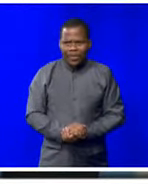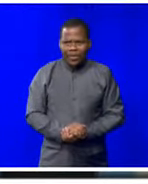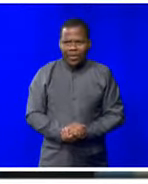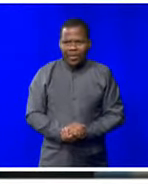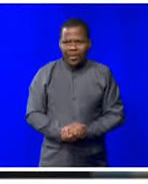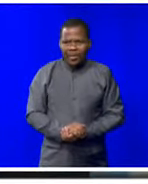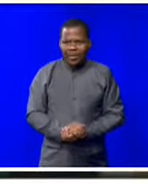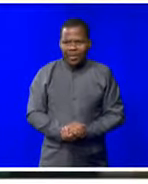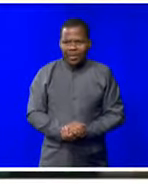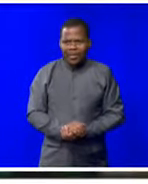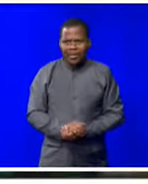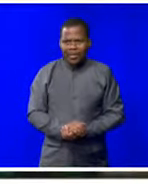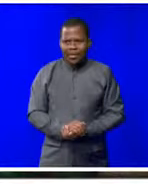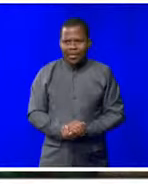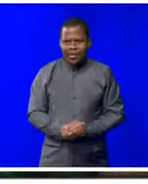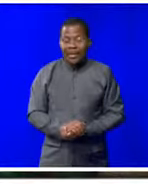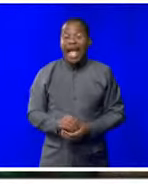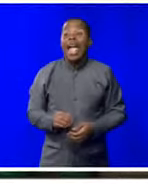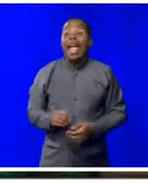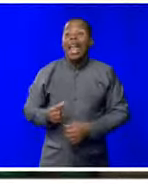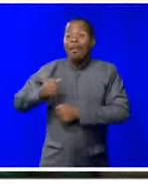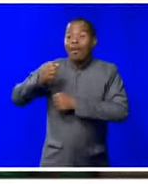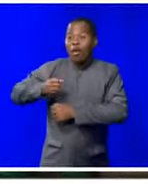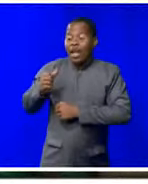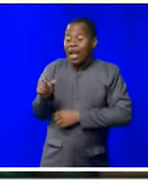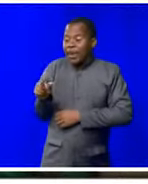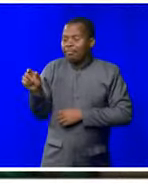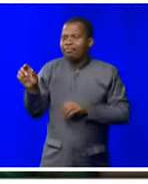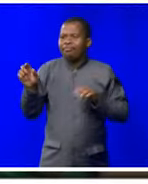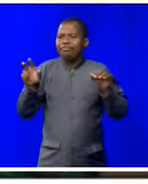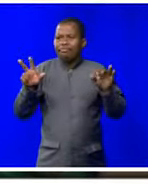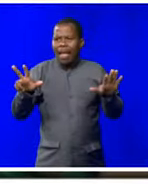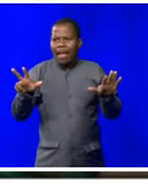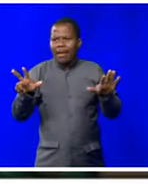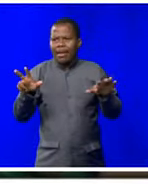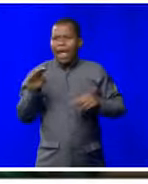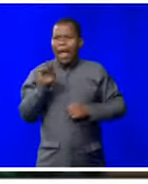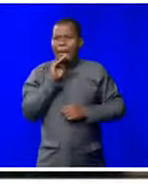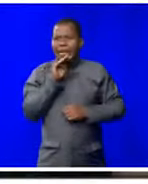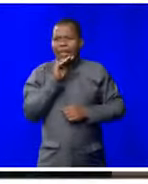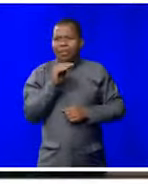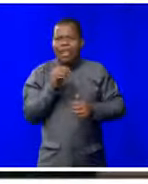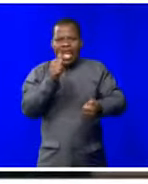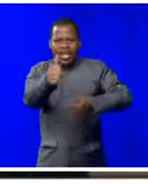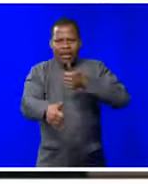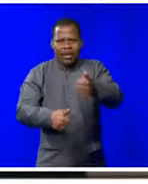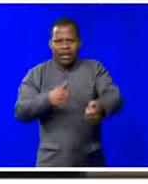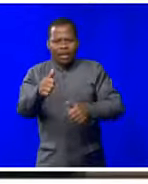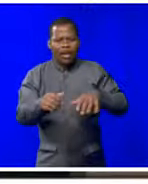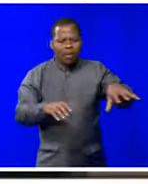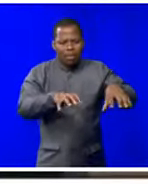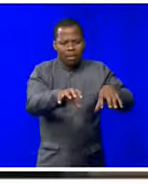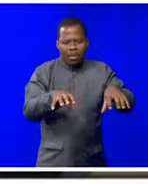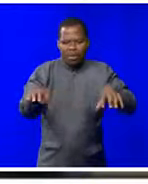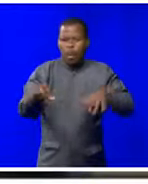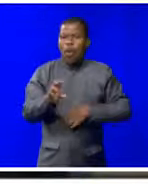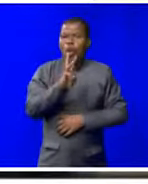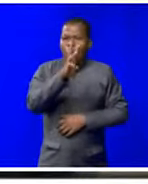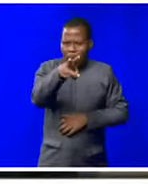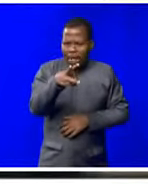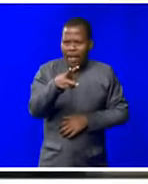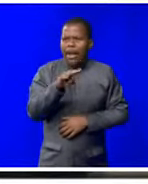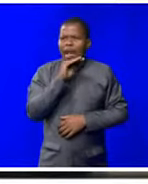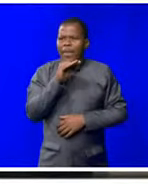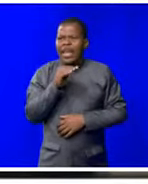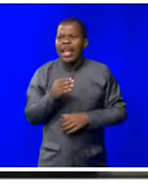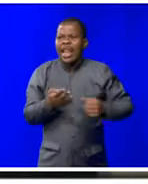first arrived. The 8 volunteers will carry out people-to-people public service and citizen diplomacy at the local communities